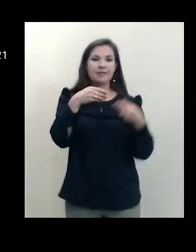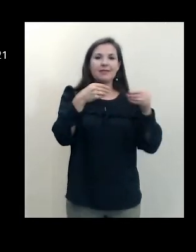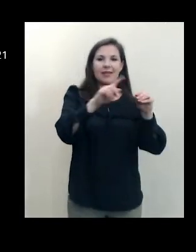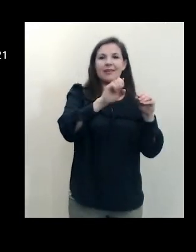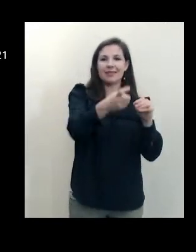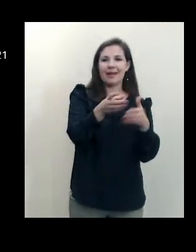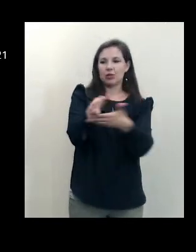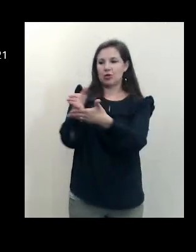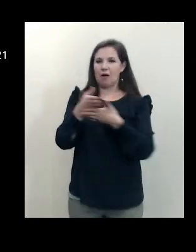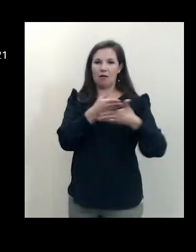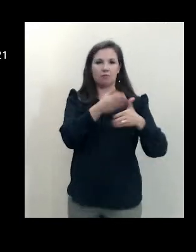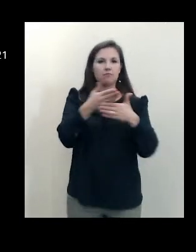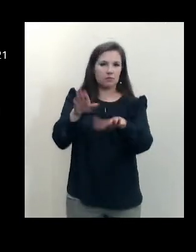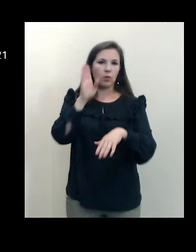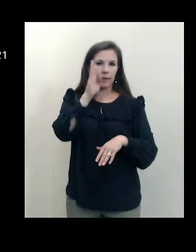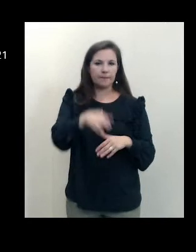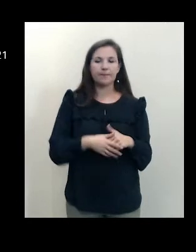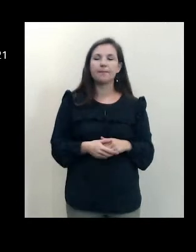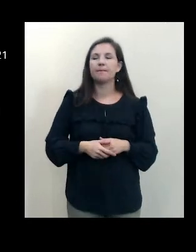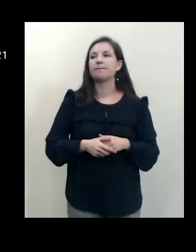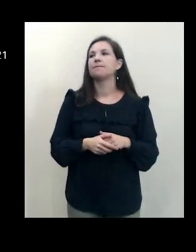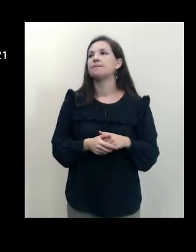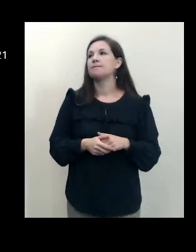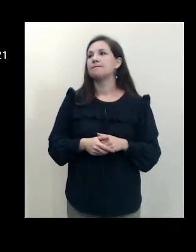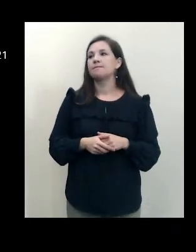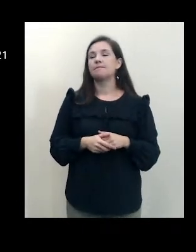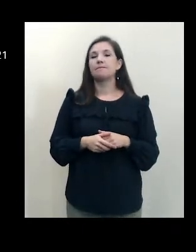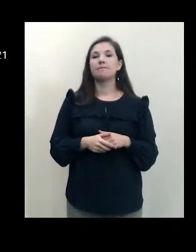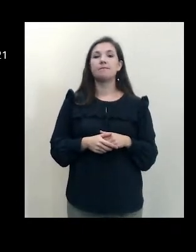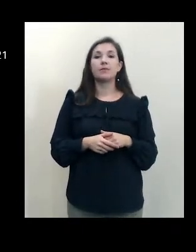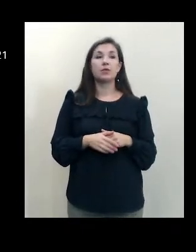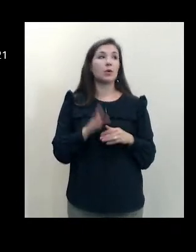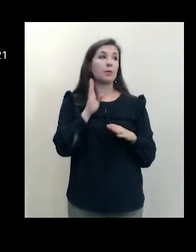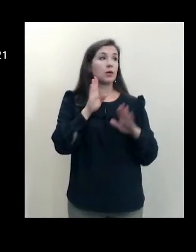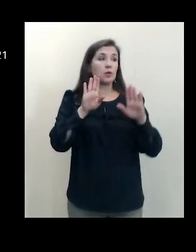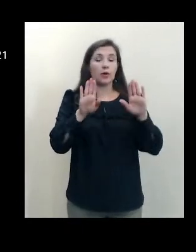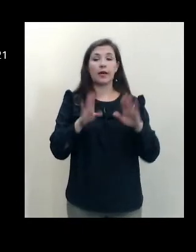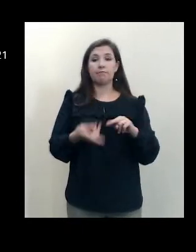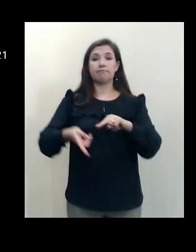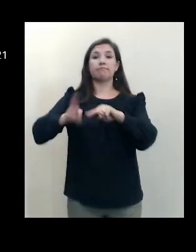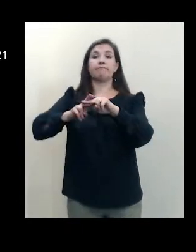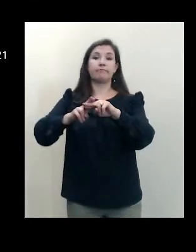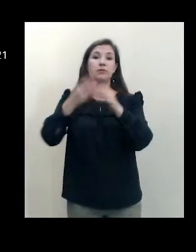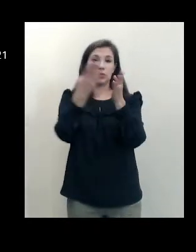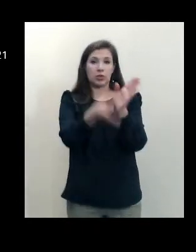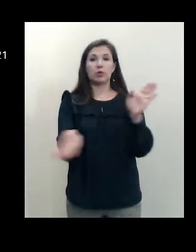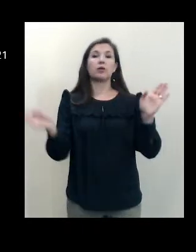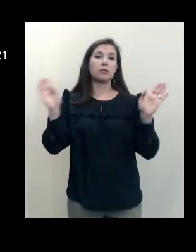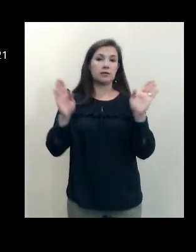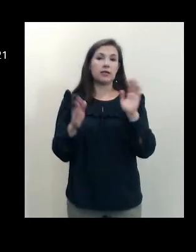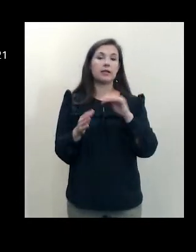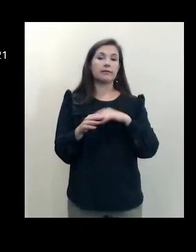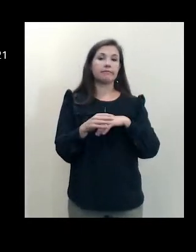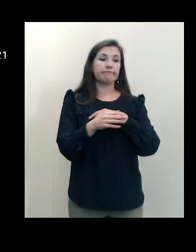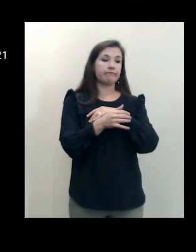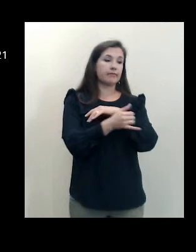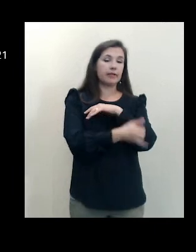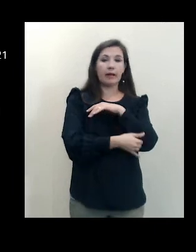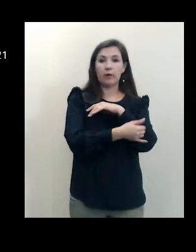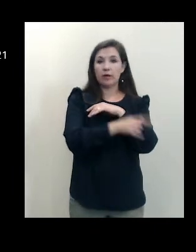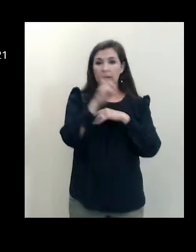sharing. And we're going to see just some great growth across the board in county government as it pertains